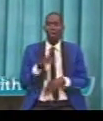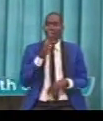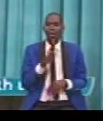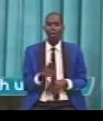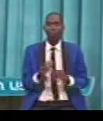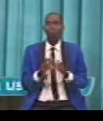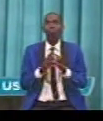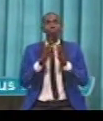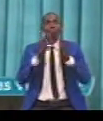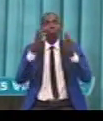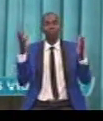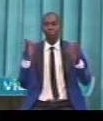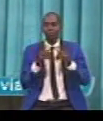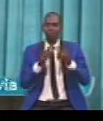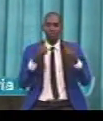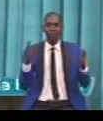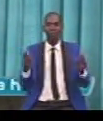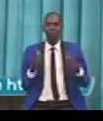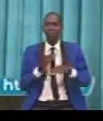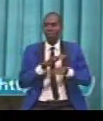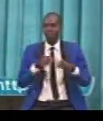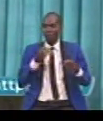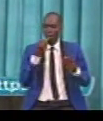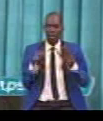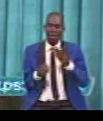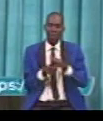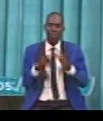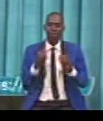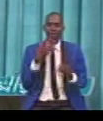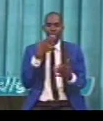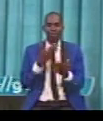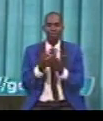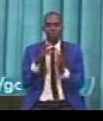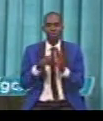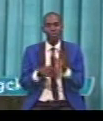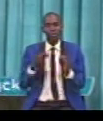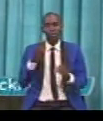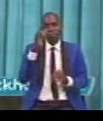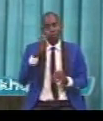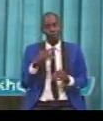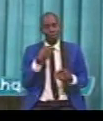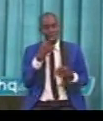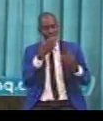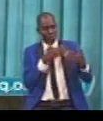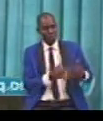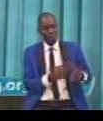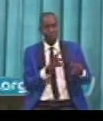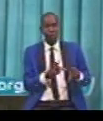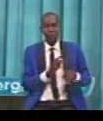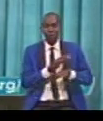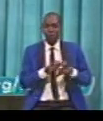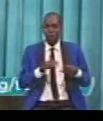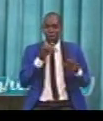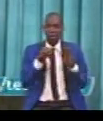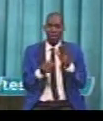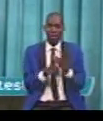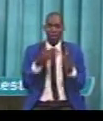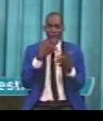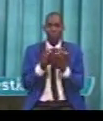Massive. Don't hide the goodness of the Lord. Tell the person next to you, don't hide the goodness of the Lord.